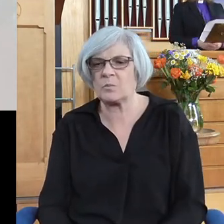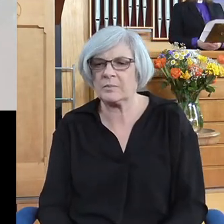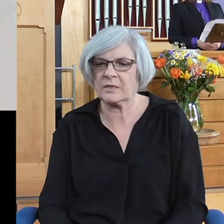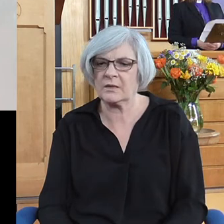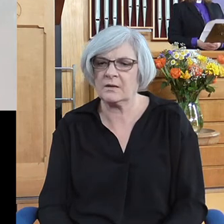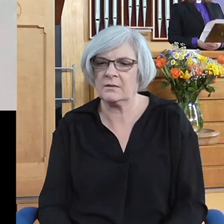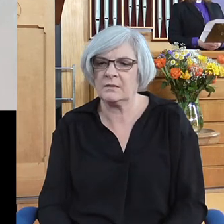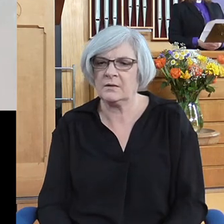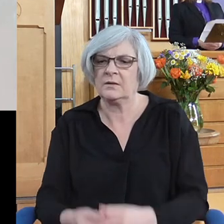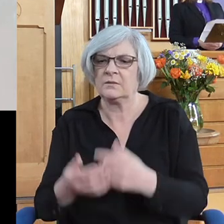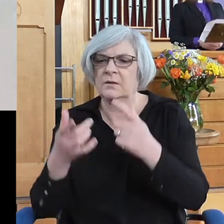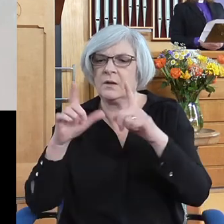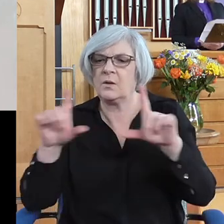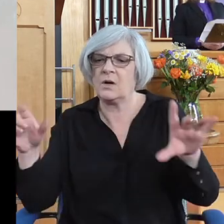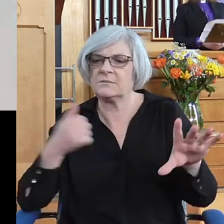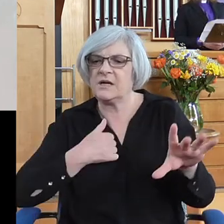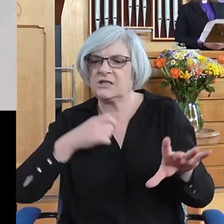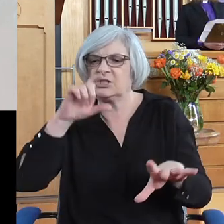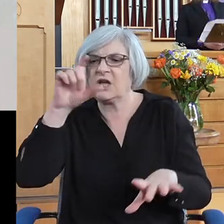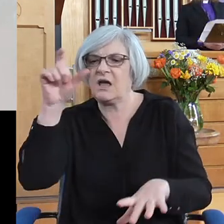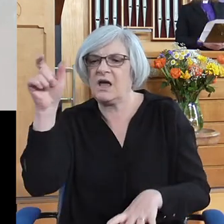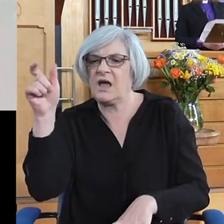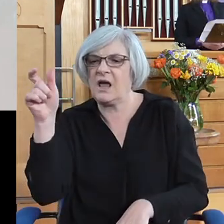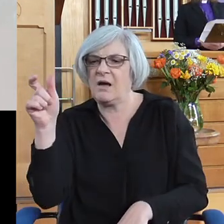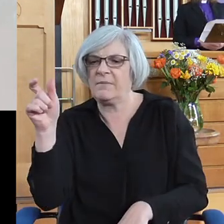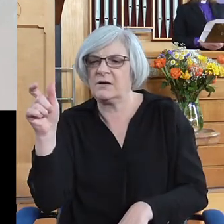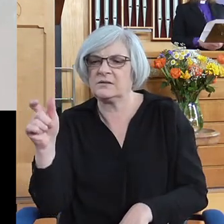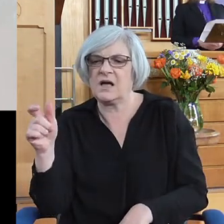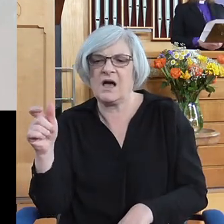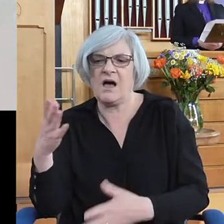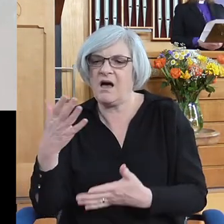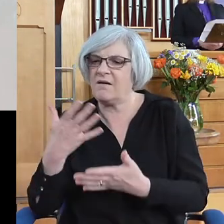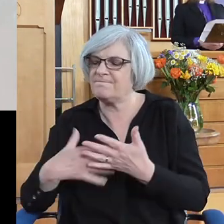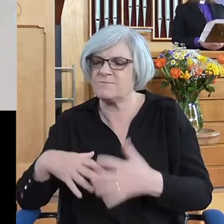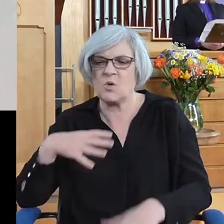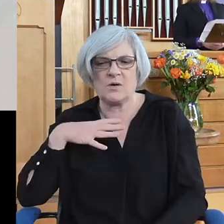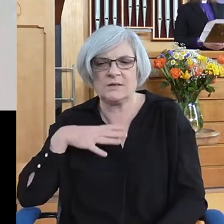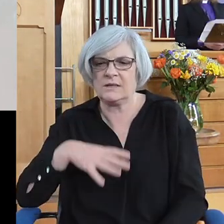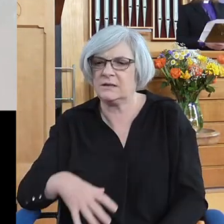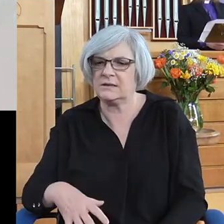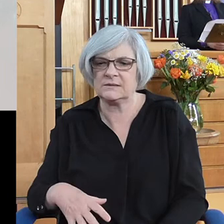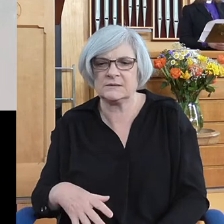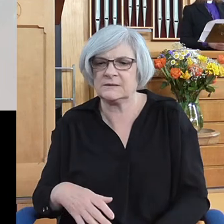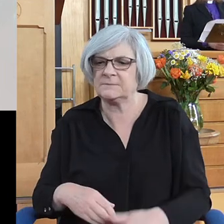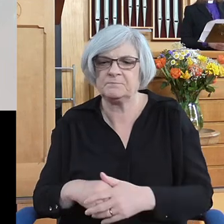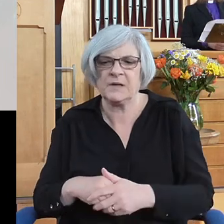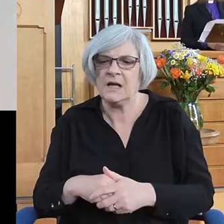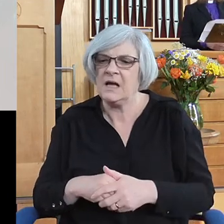Thank you.